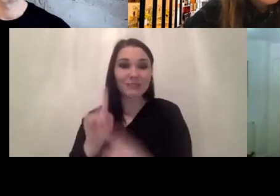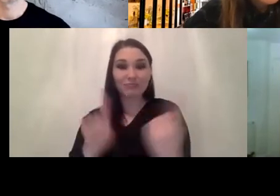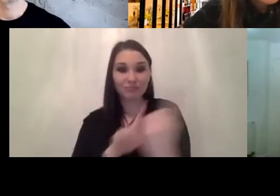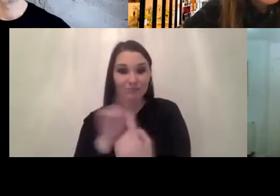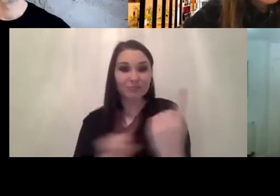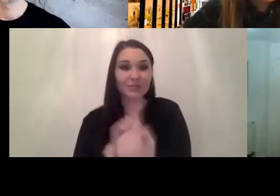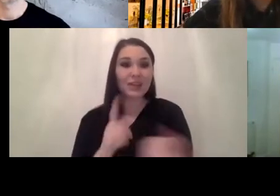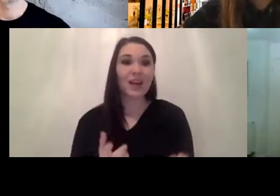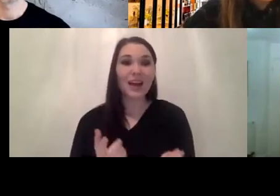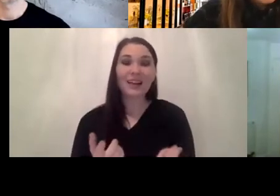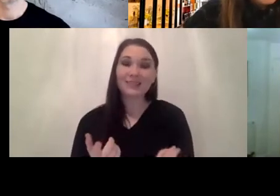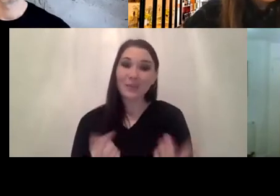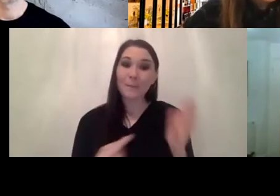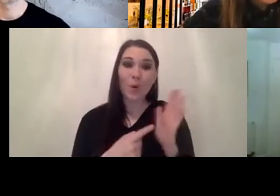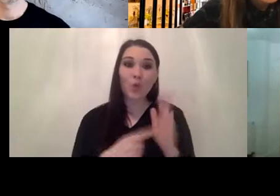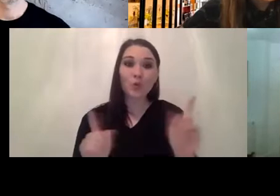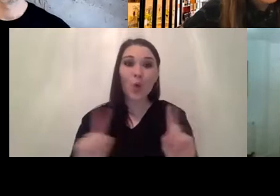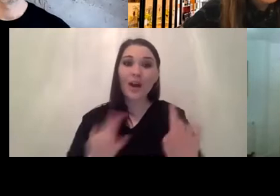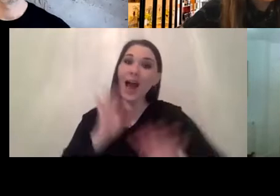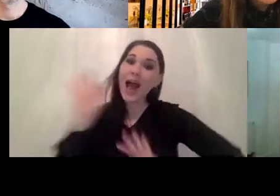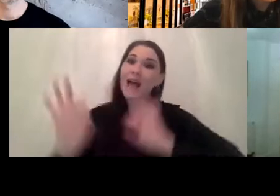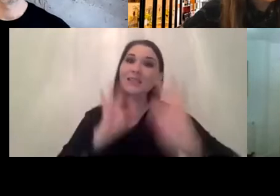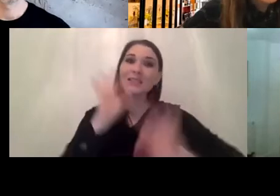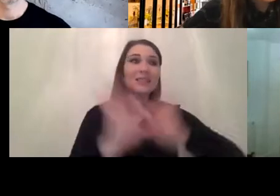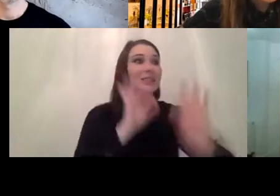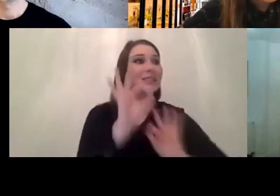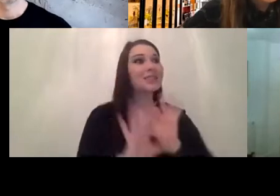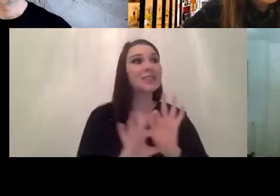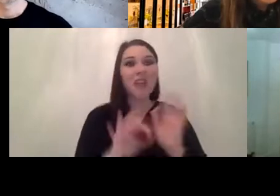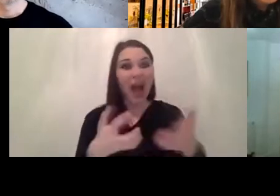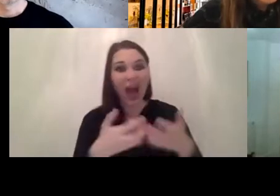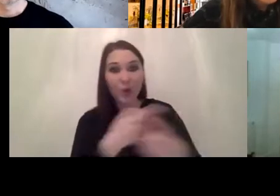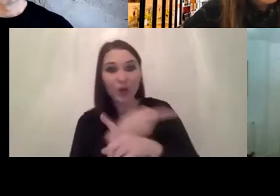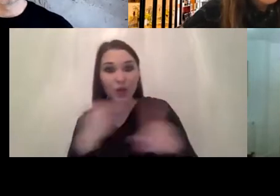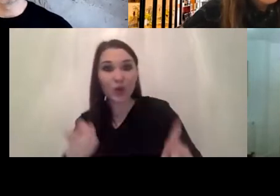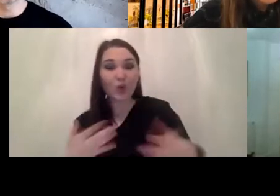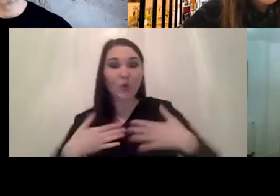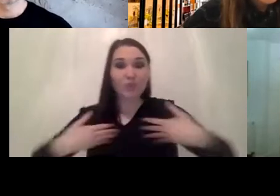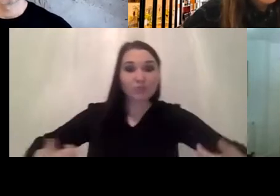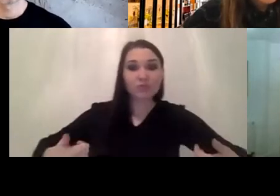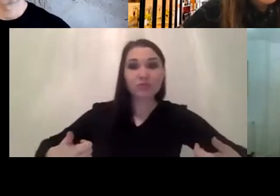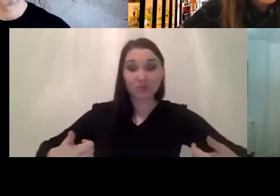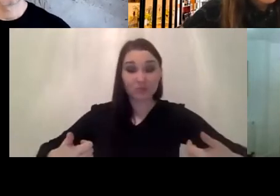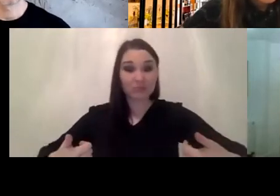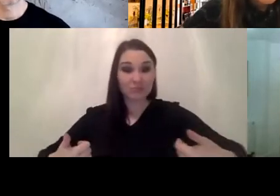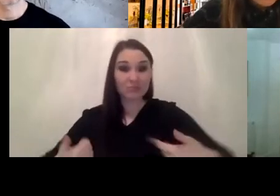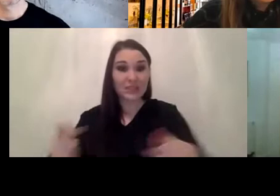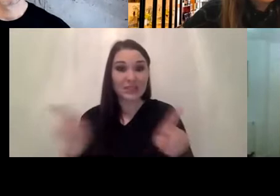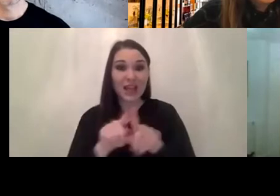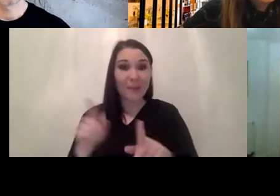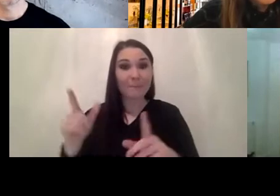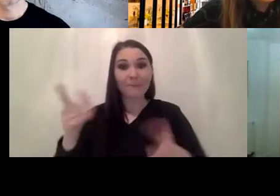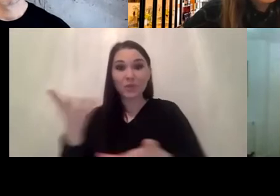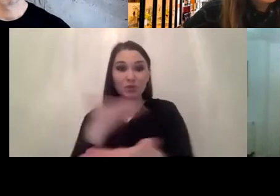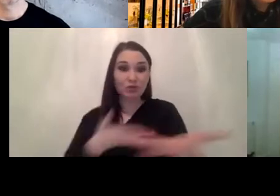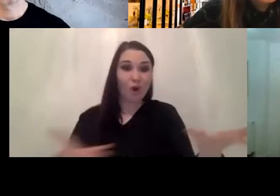taking time to ask everyone how they are. Those conversations that you might have had when you just strolled into the office or you're standing at the